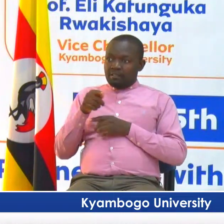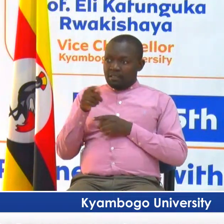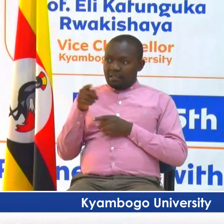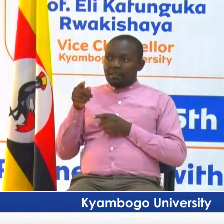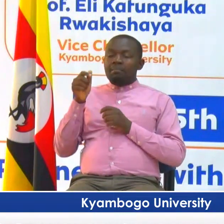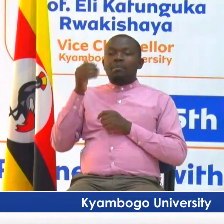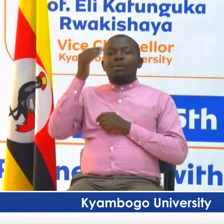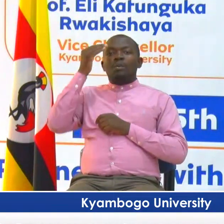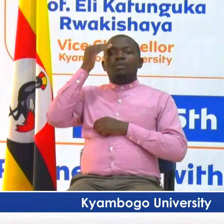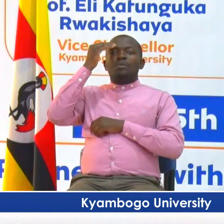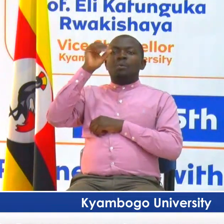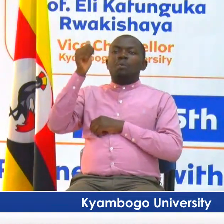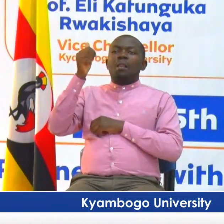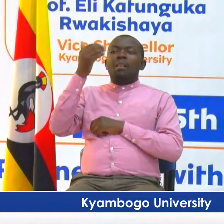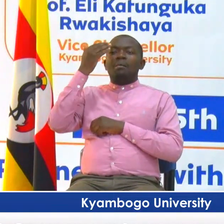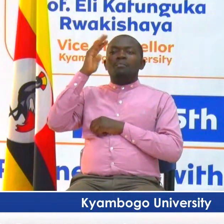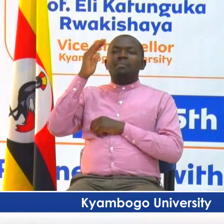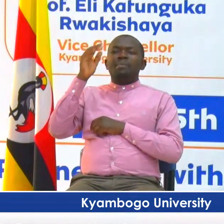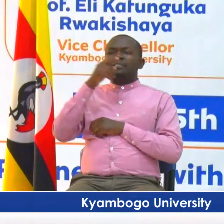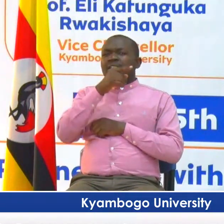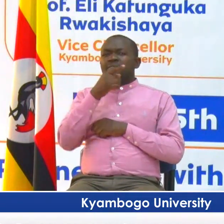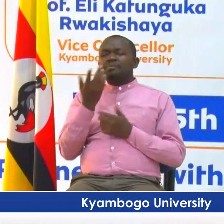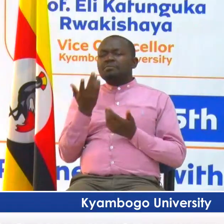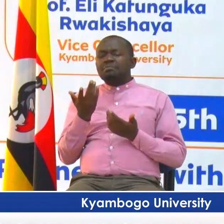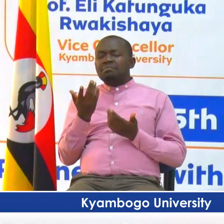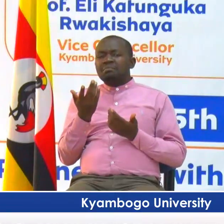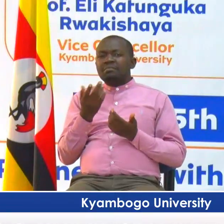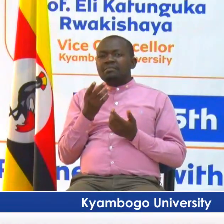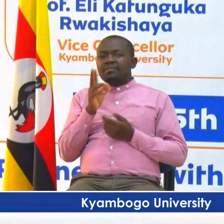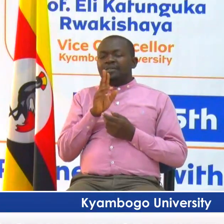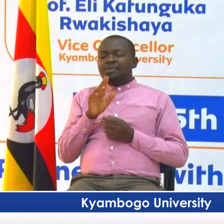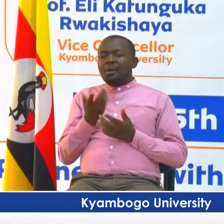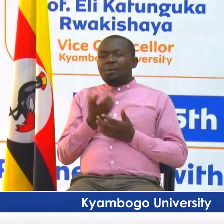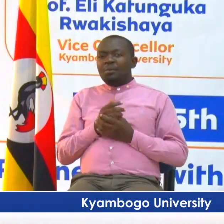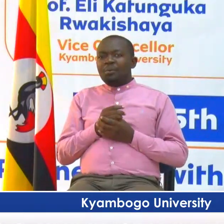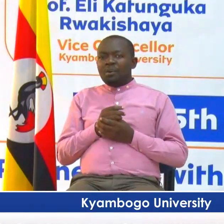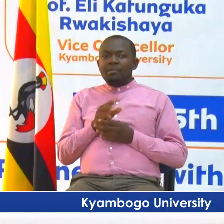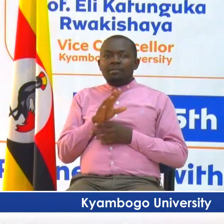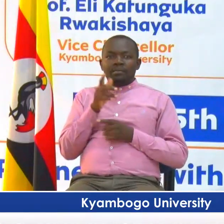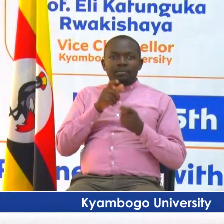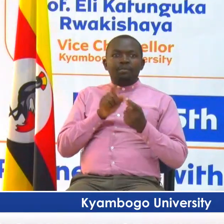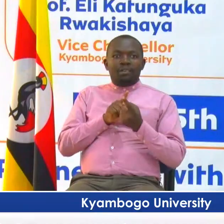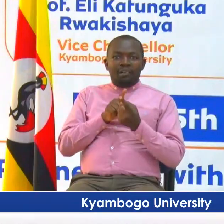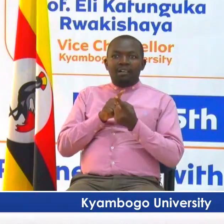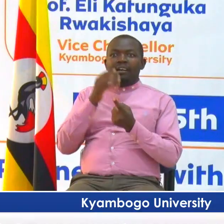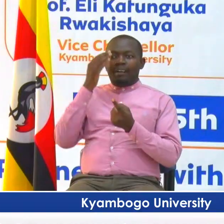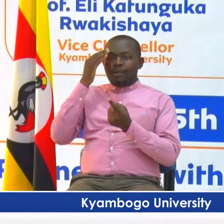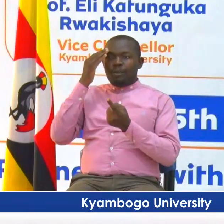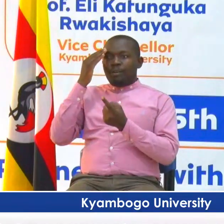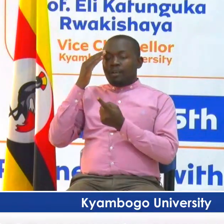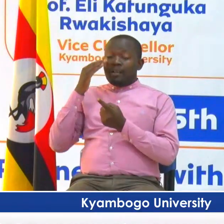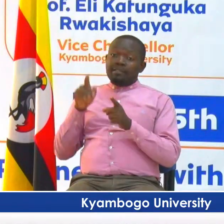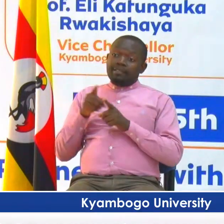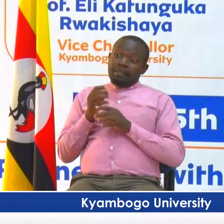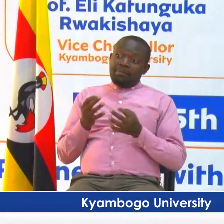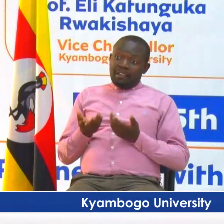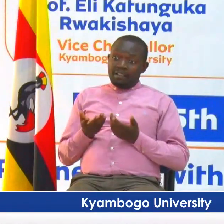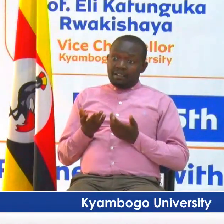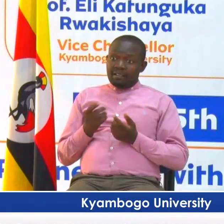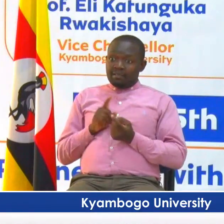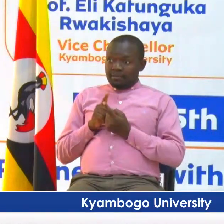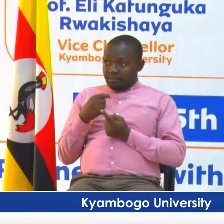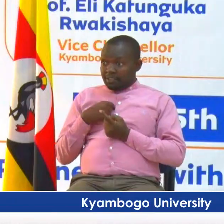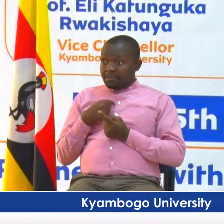department knew him. So what trick did he use for him to get known? So same thing, you will come to